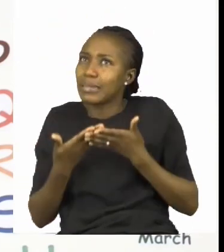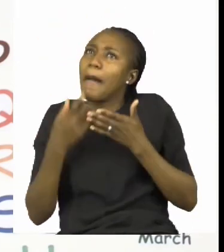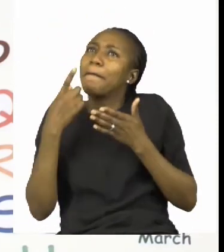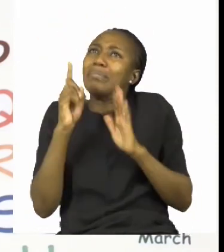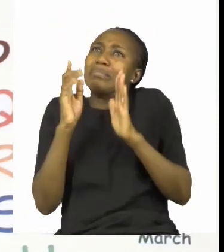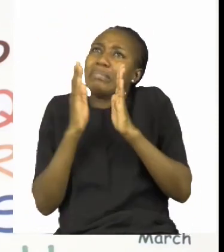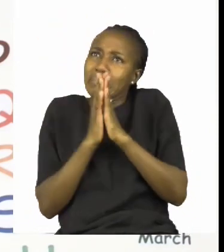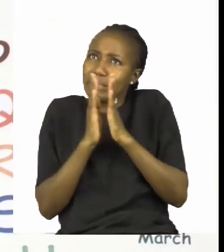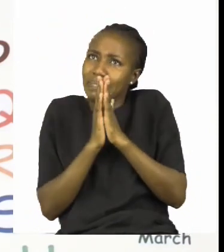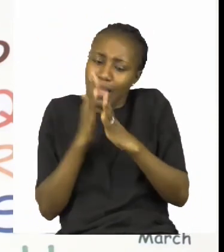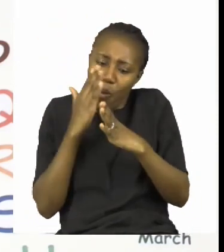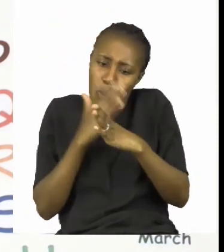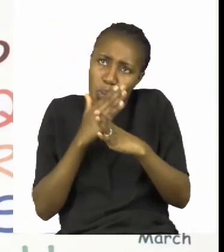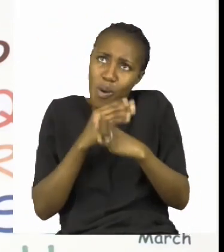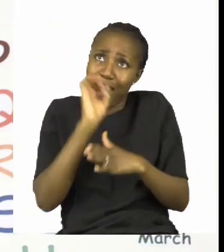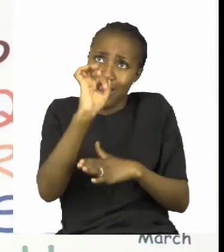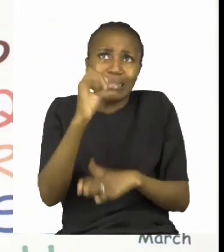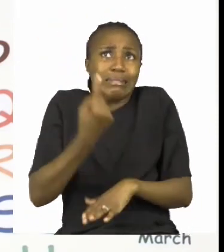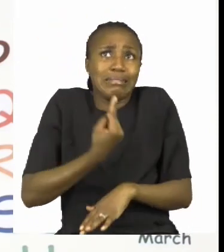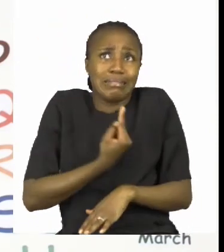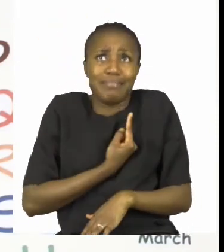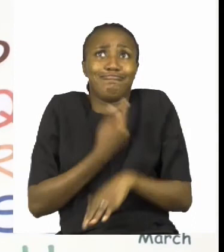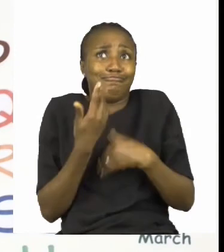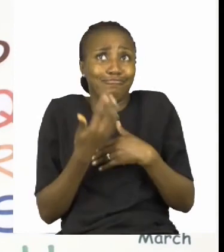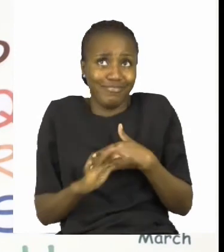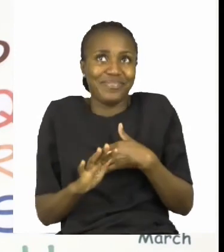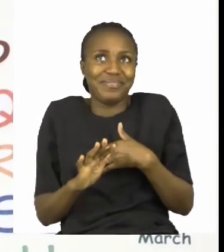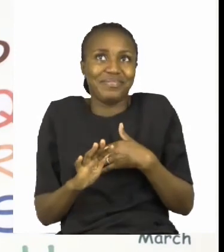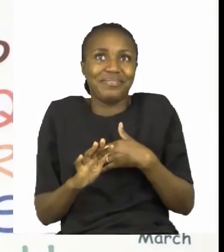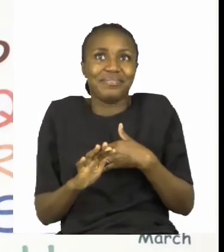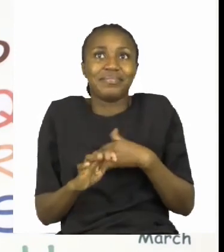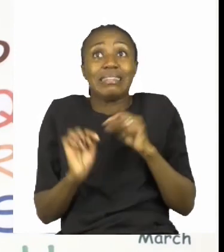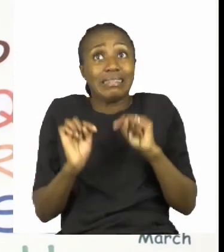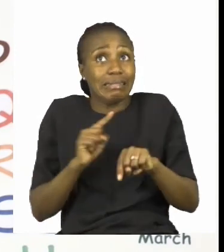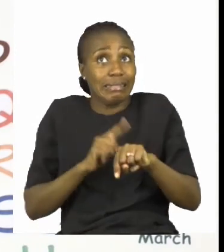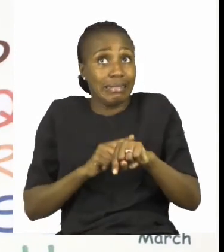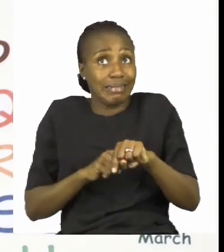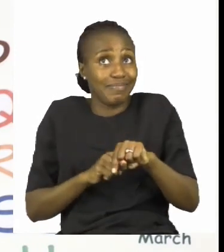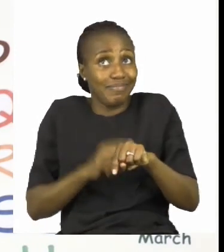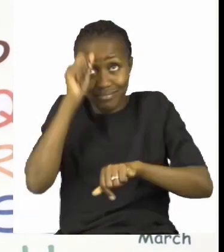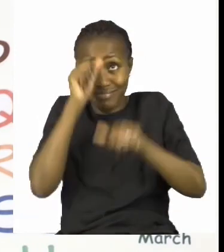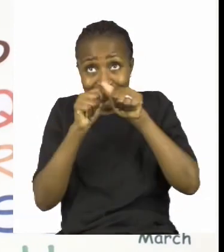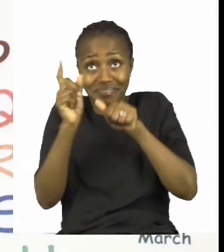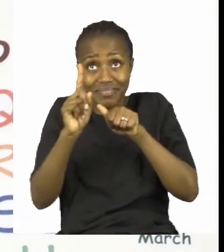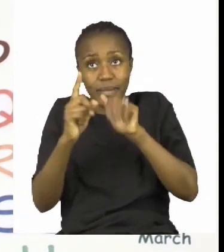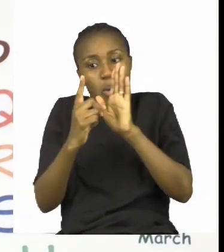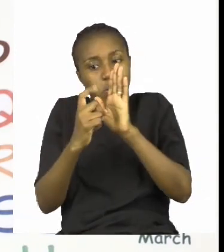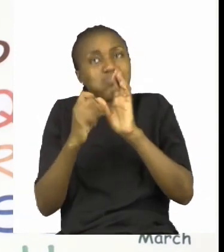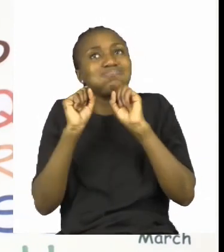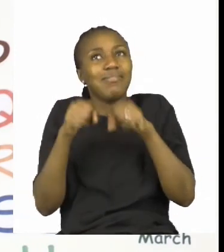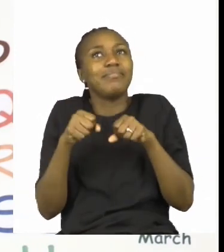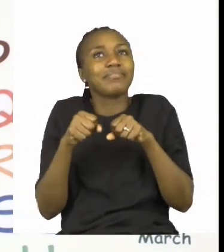that you finish your work by yourself. So now that we are done, it's very important for us to